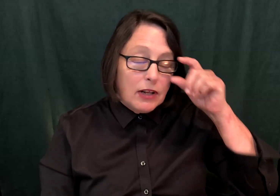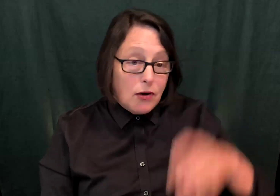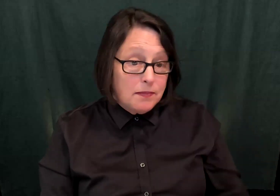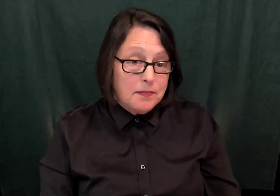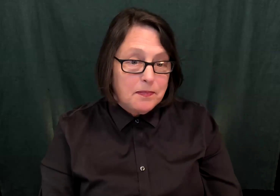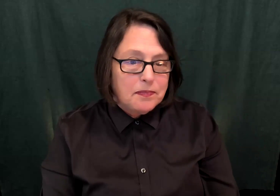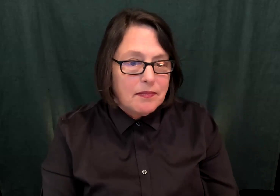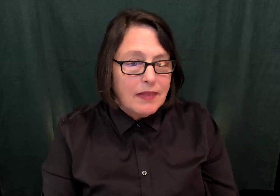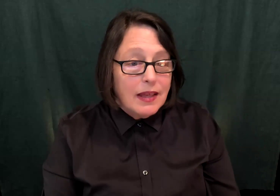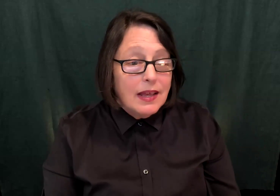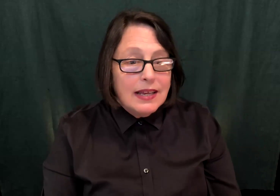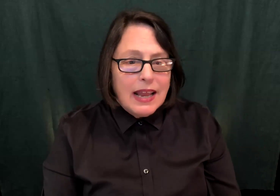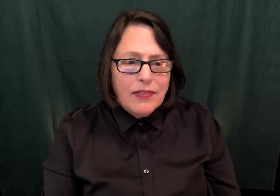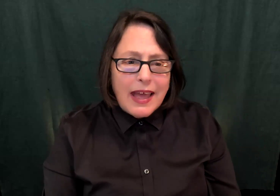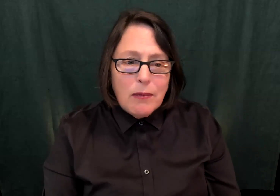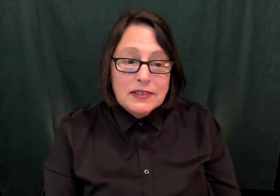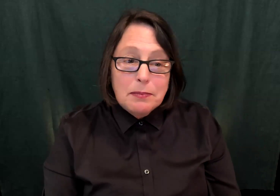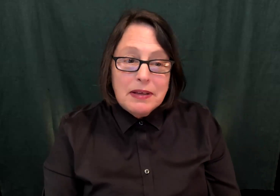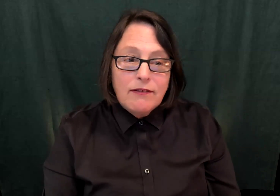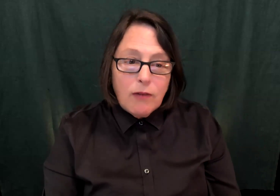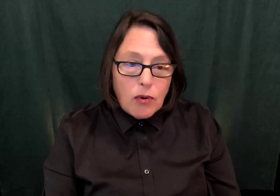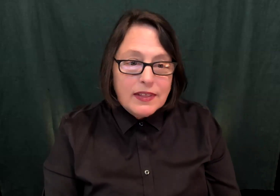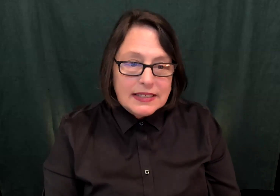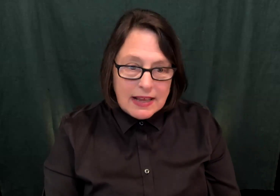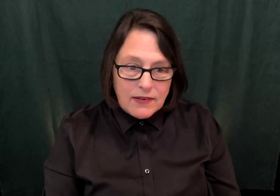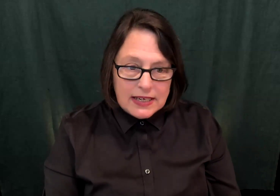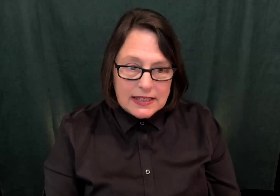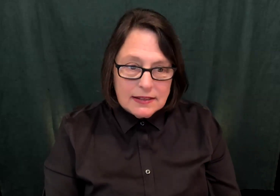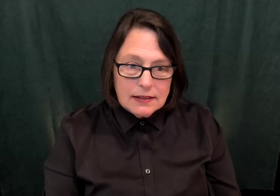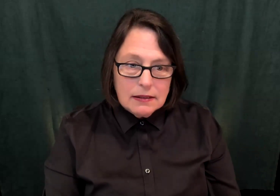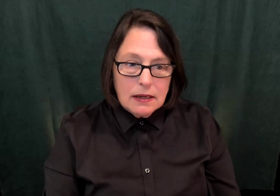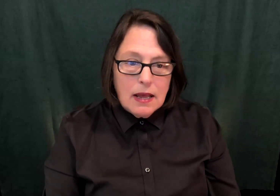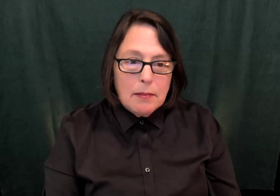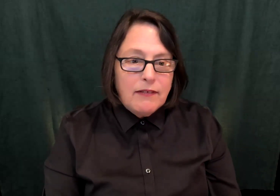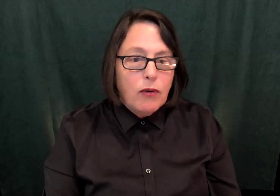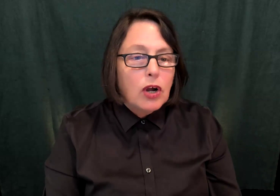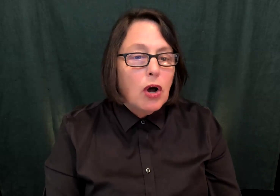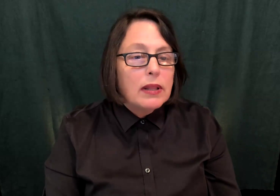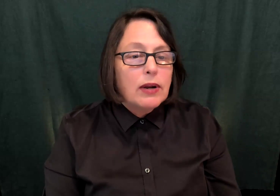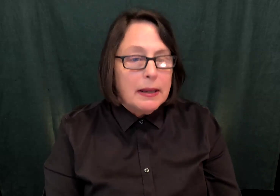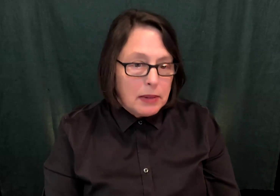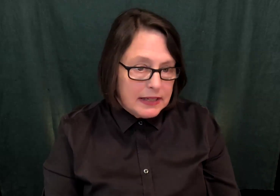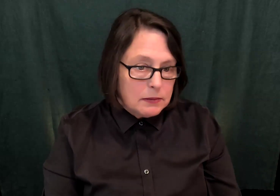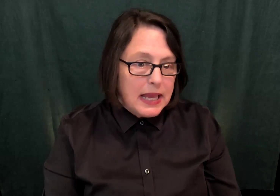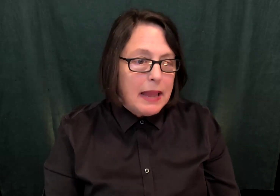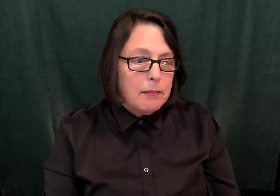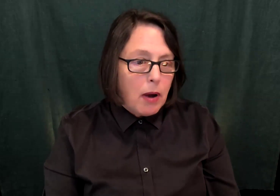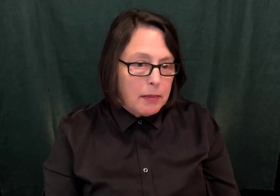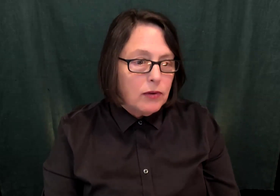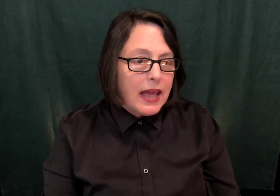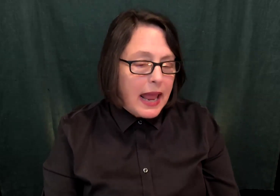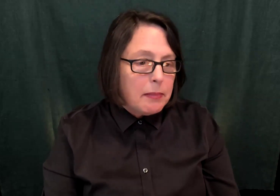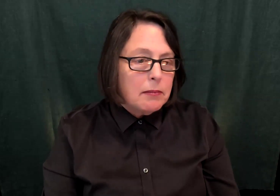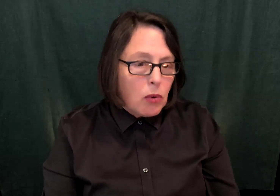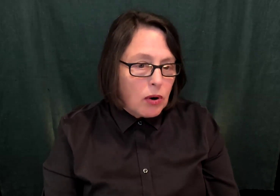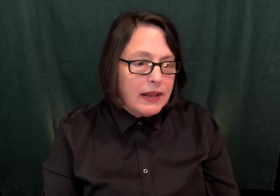just leave it alone. Now, that was before the 70s. Before cochlear implants became